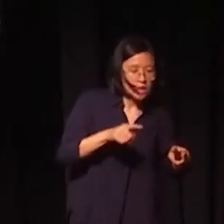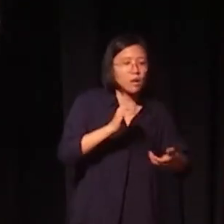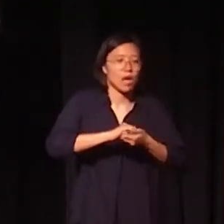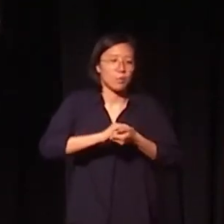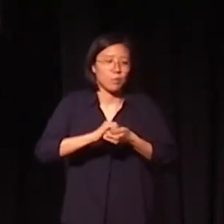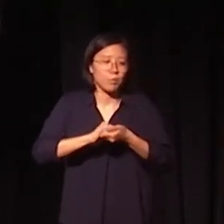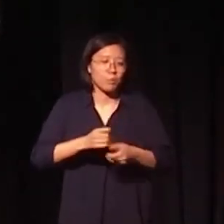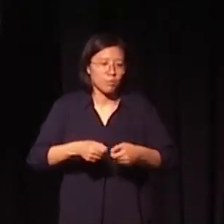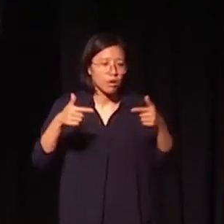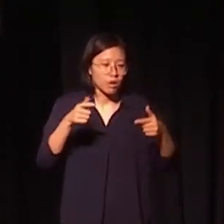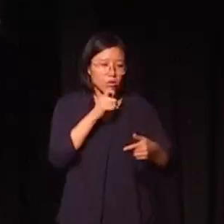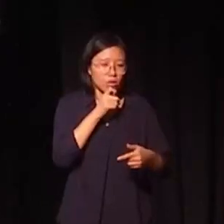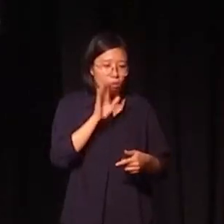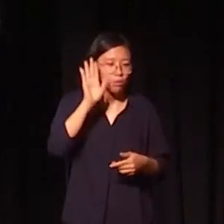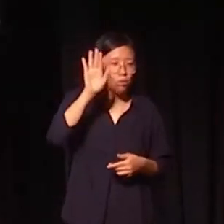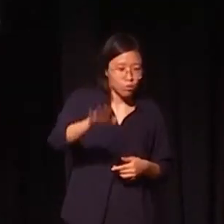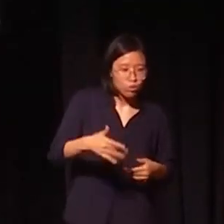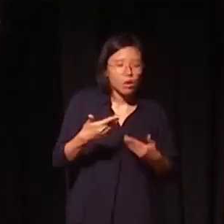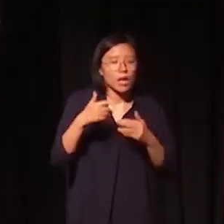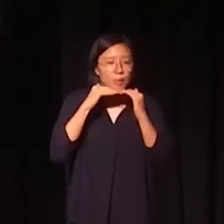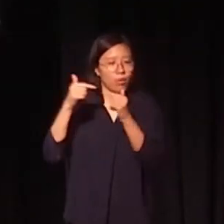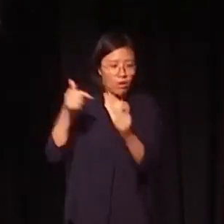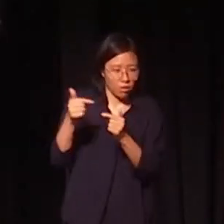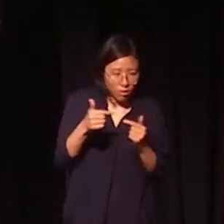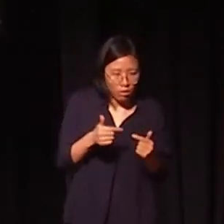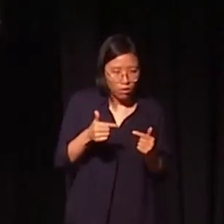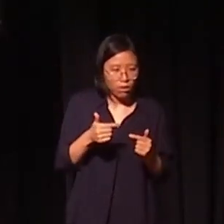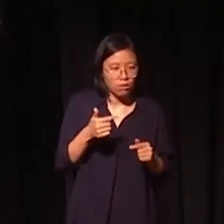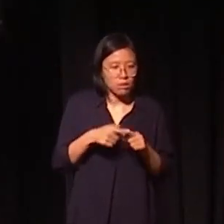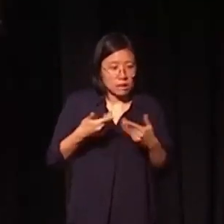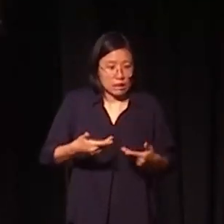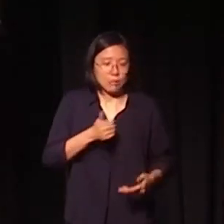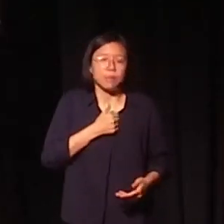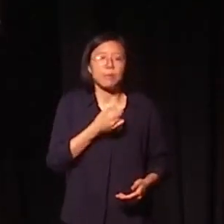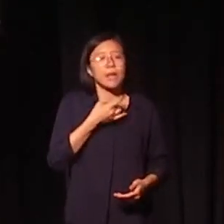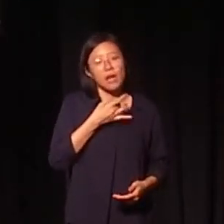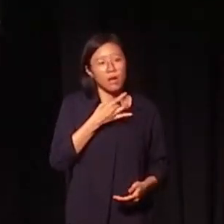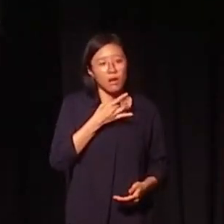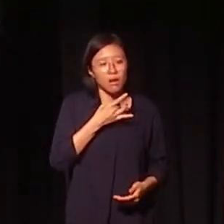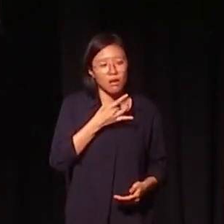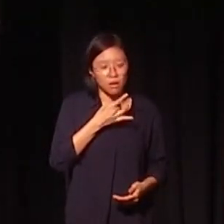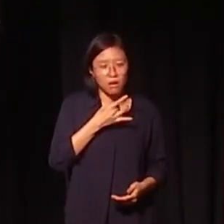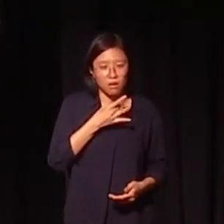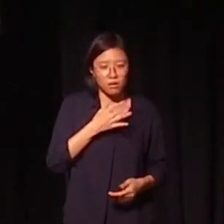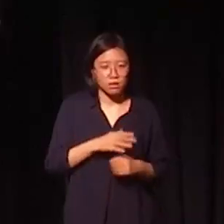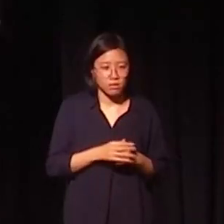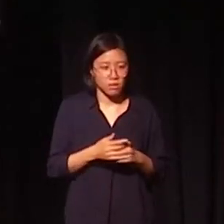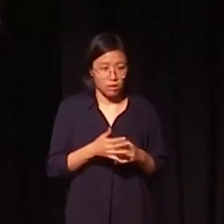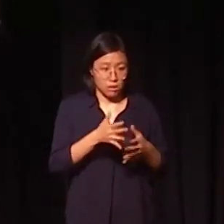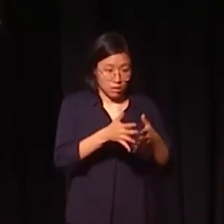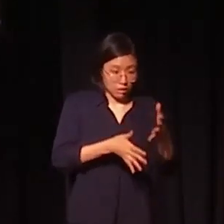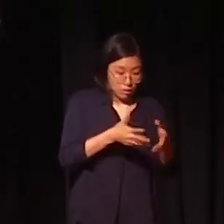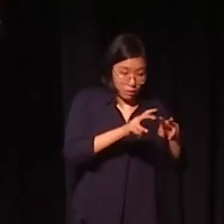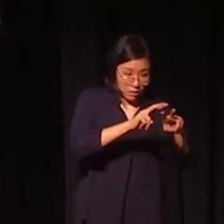think we could do more. We're not seeing enough, I think, direct collaboration of signed and spoken language interpreting researchers actually